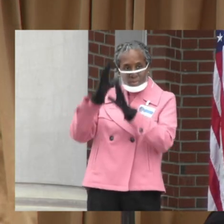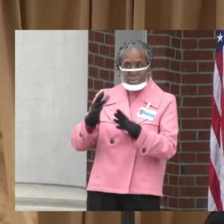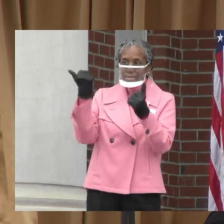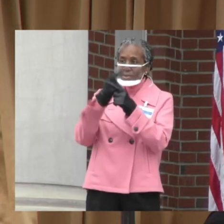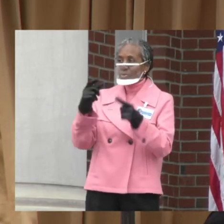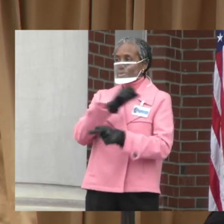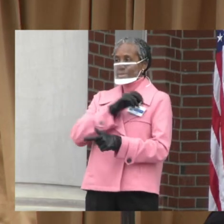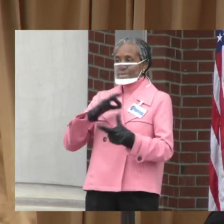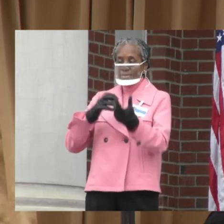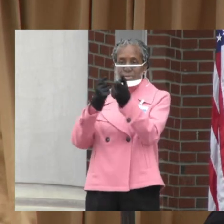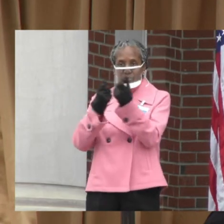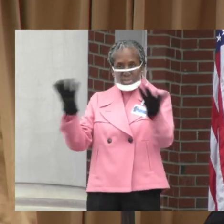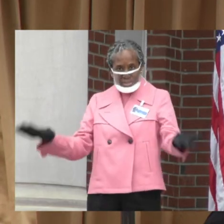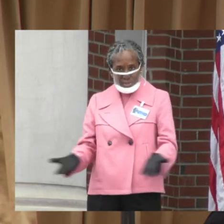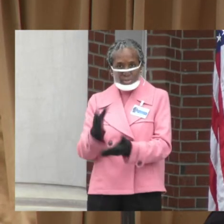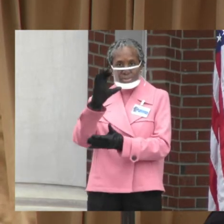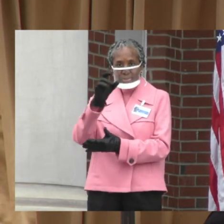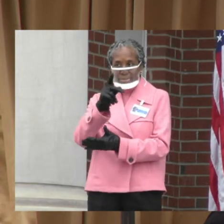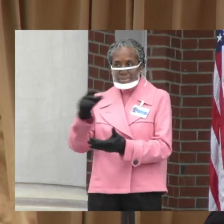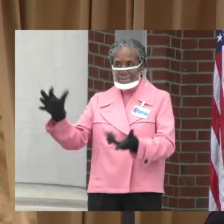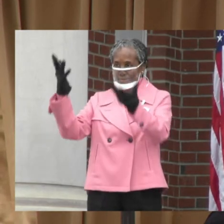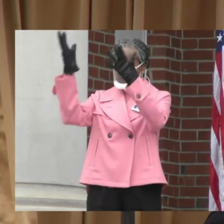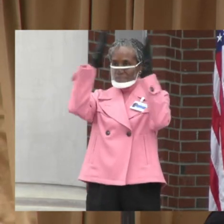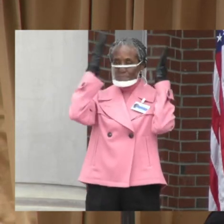everyone who has supported you on this journey.